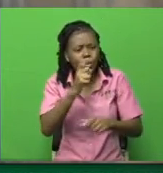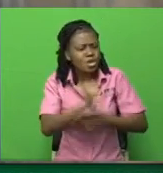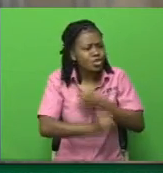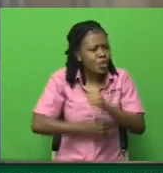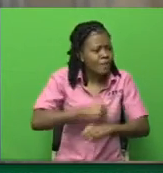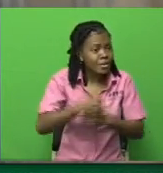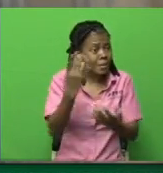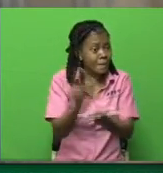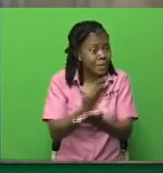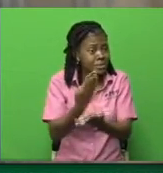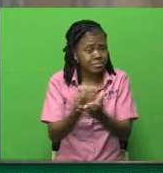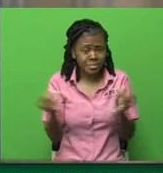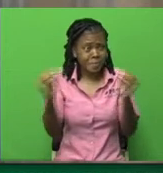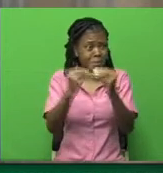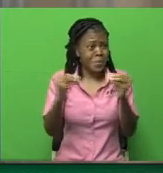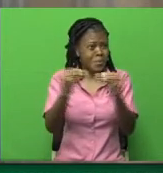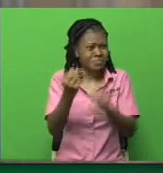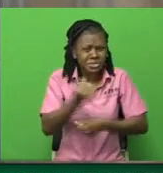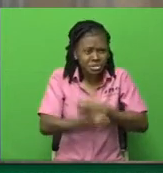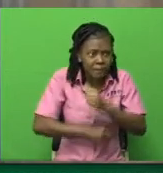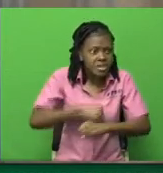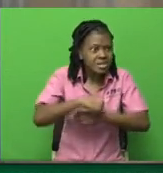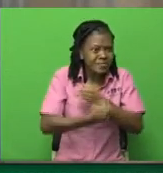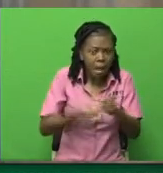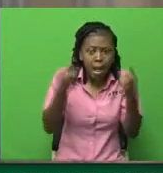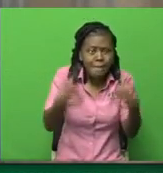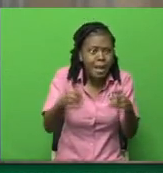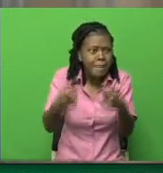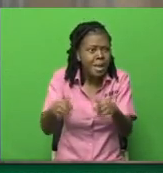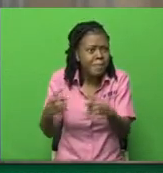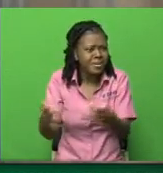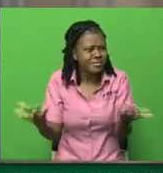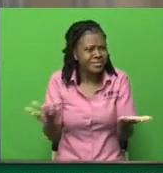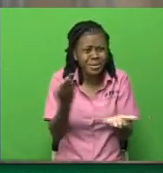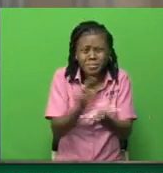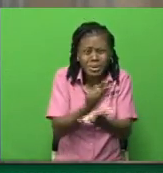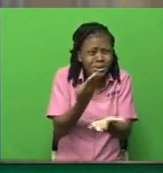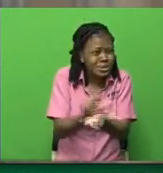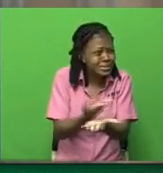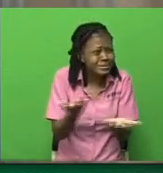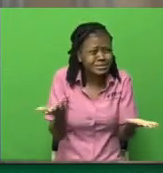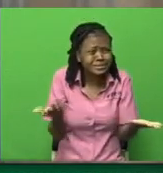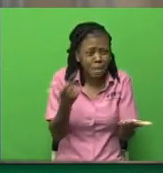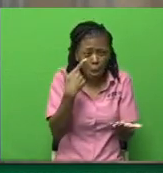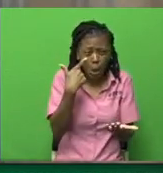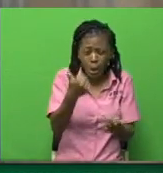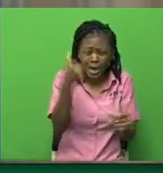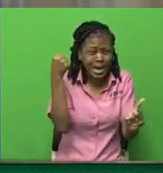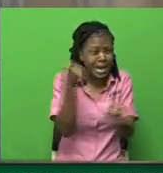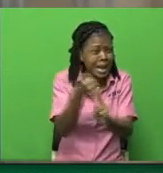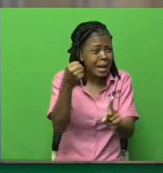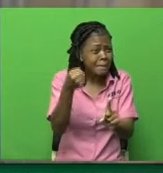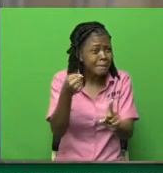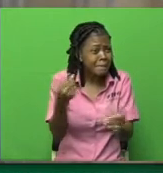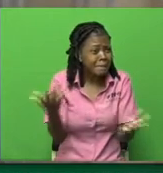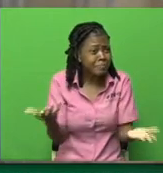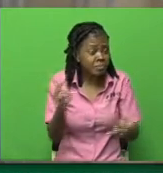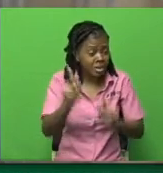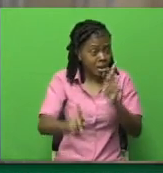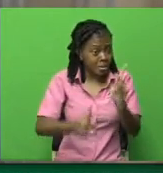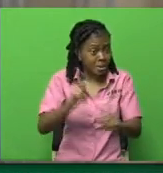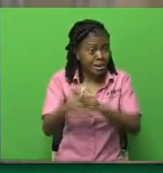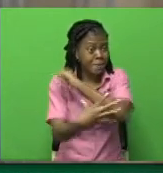increase their suffering this budget is a vicious frontal attack on the poor unworking